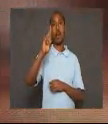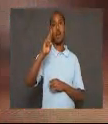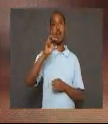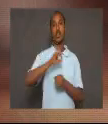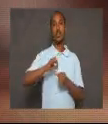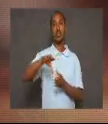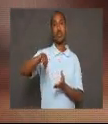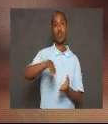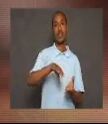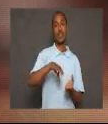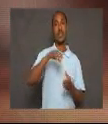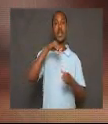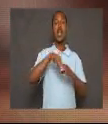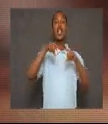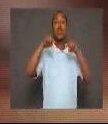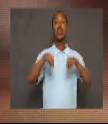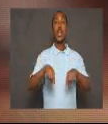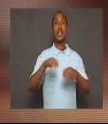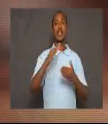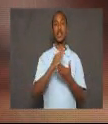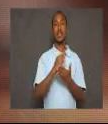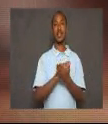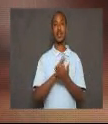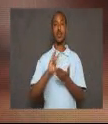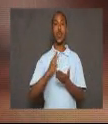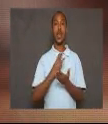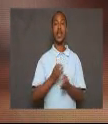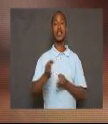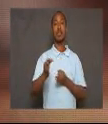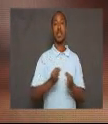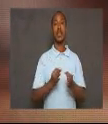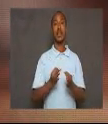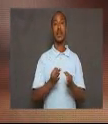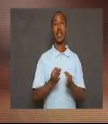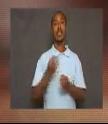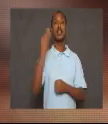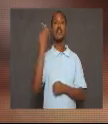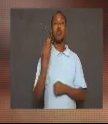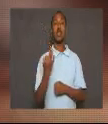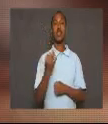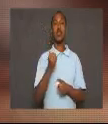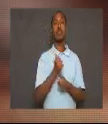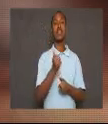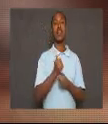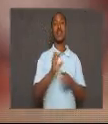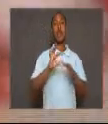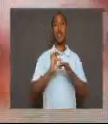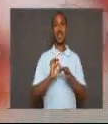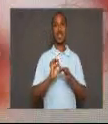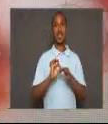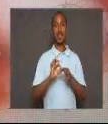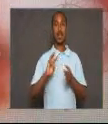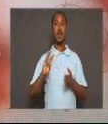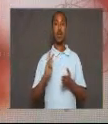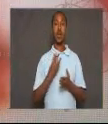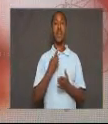In today's lesson, we will explain the formation of metallic bonds.